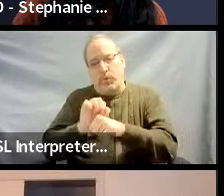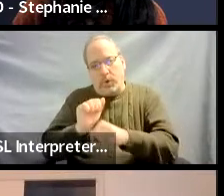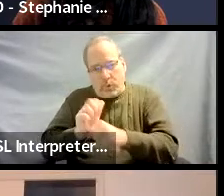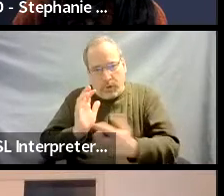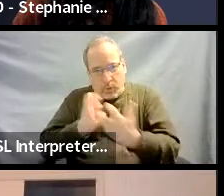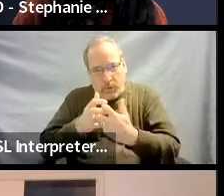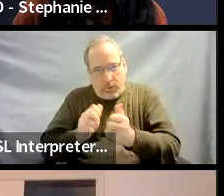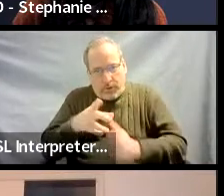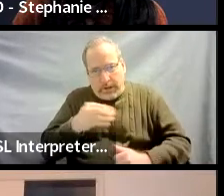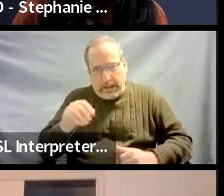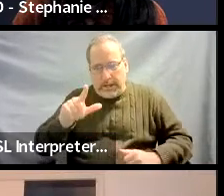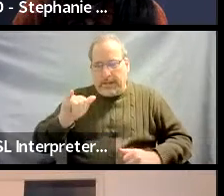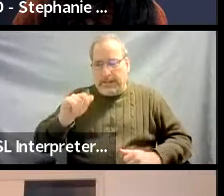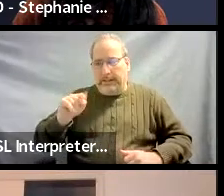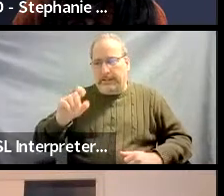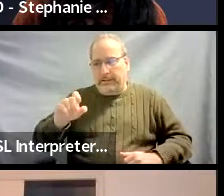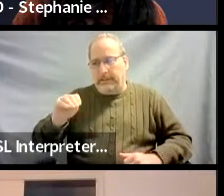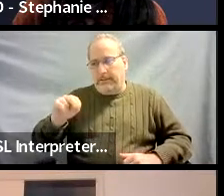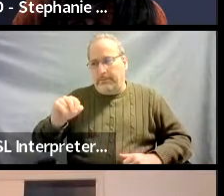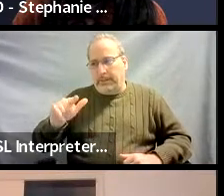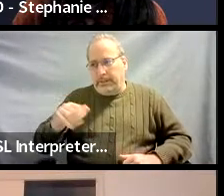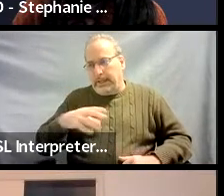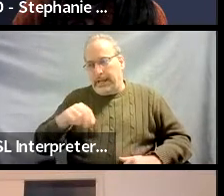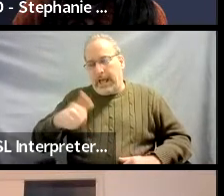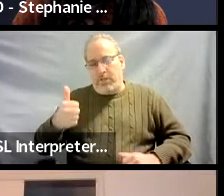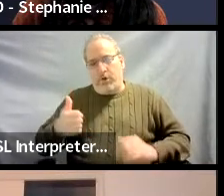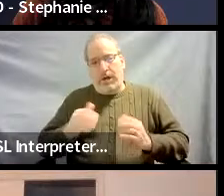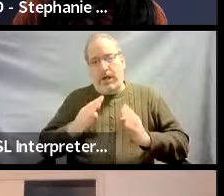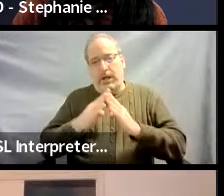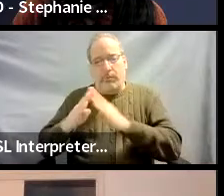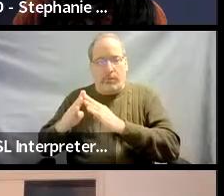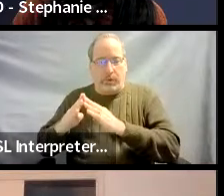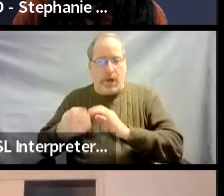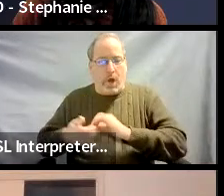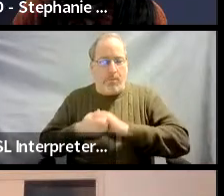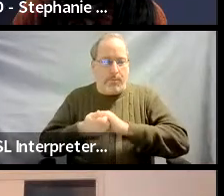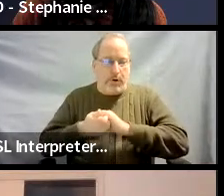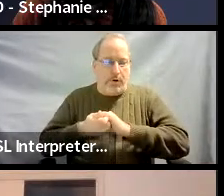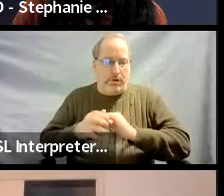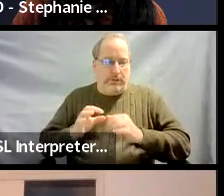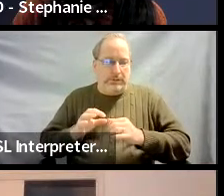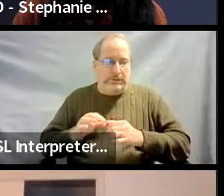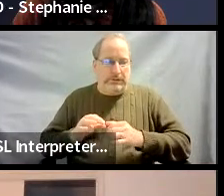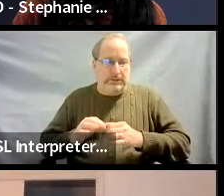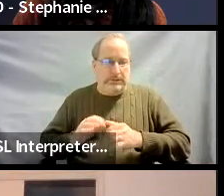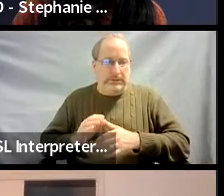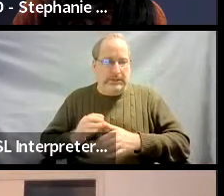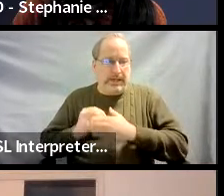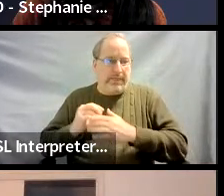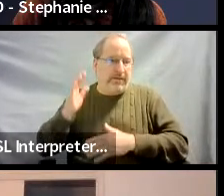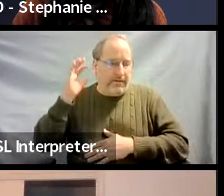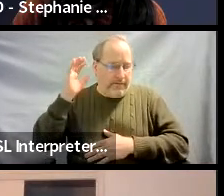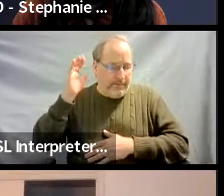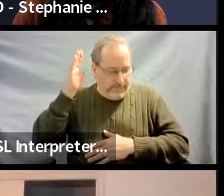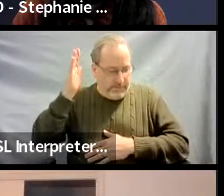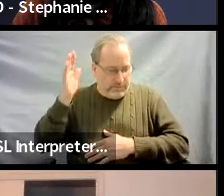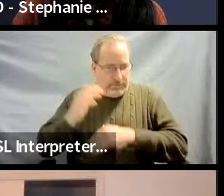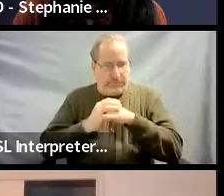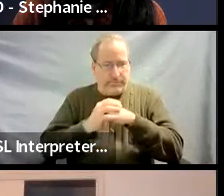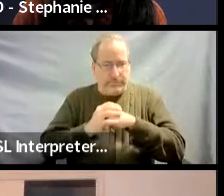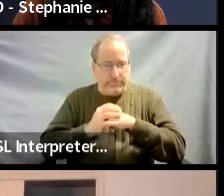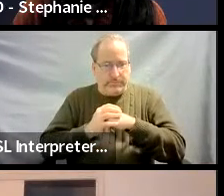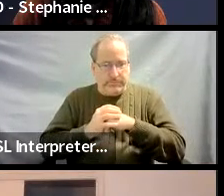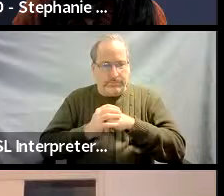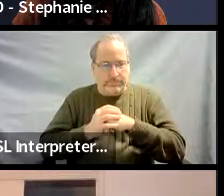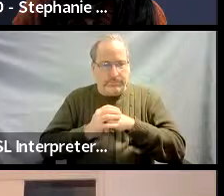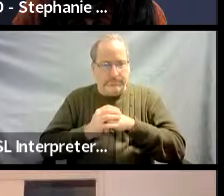Manila Rising and other community partners in the future as we develop our plans for sharing these results with